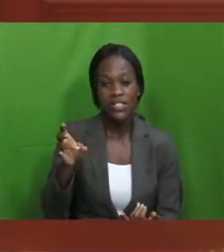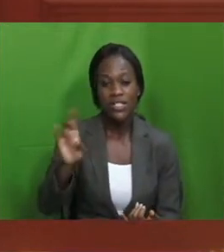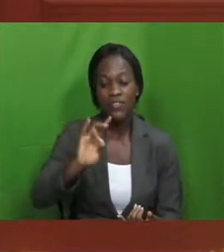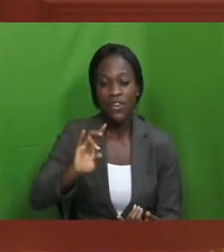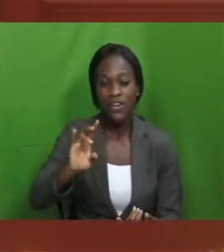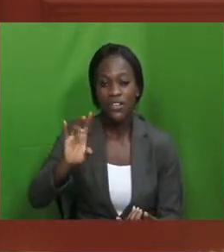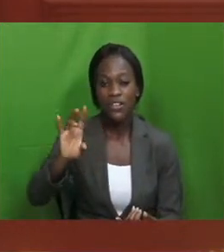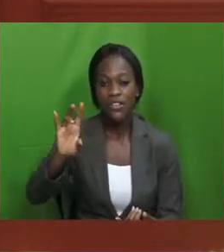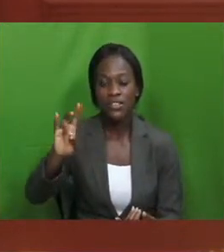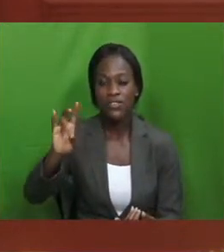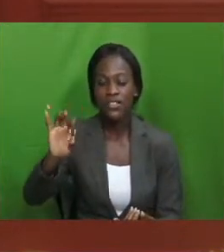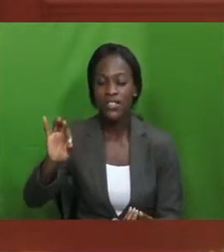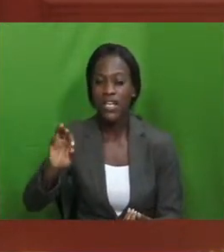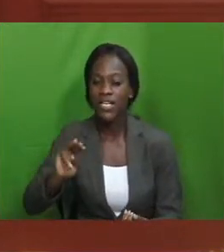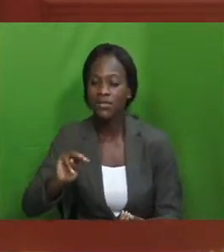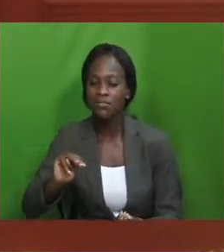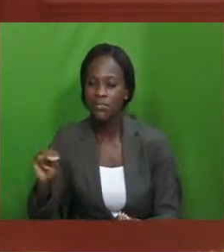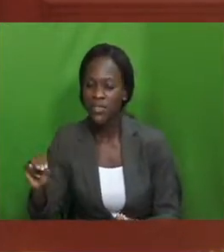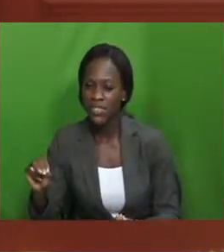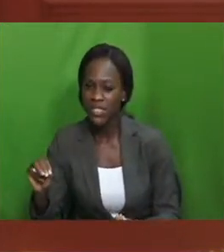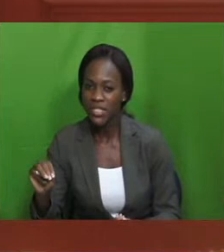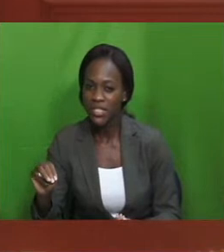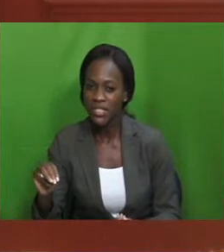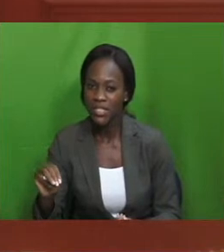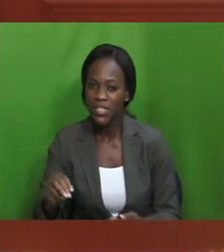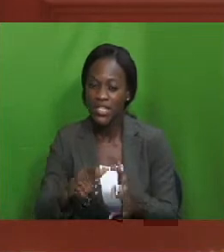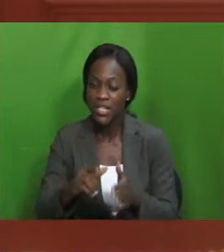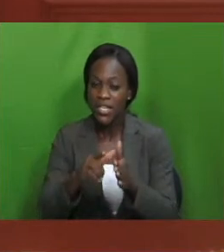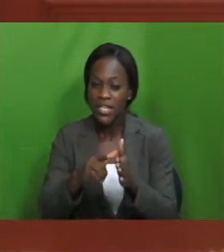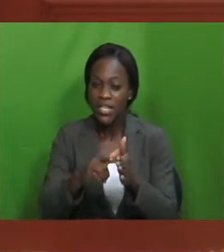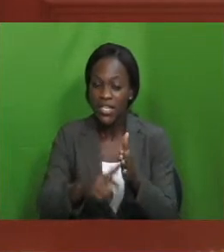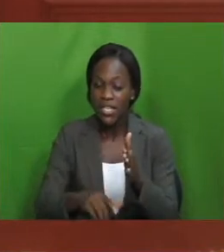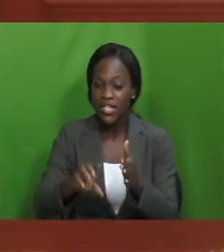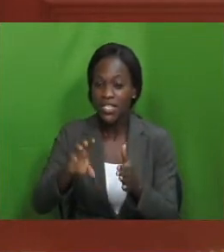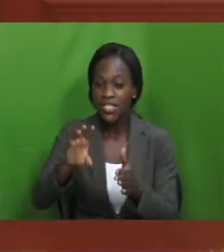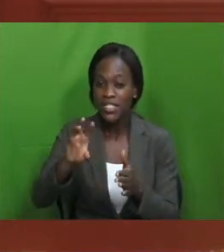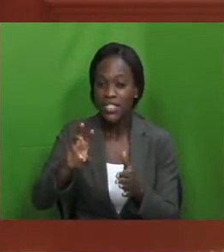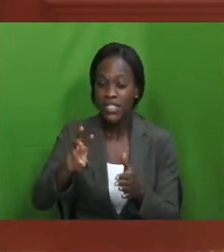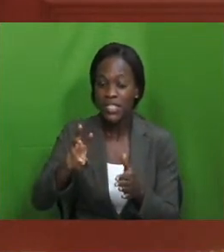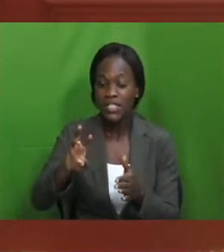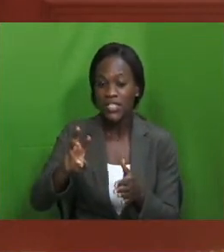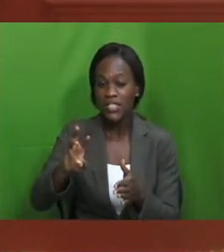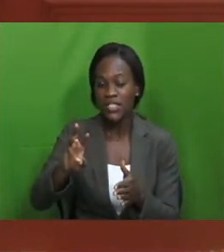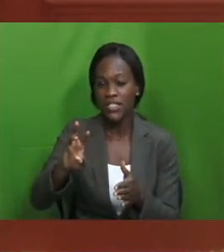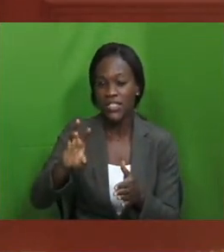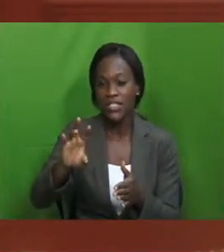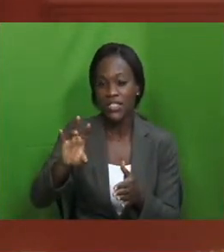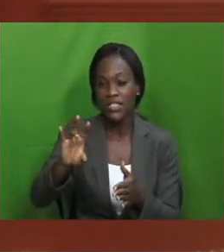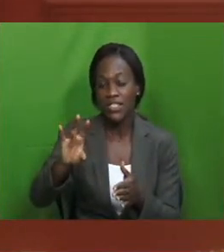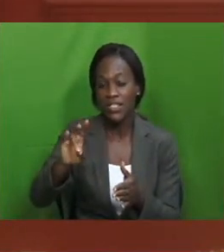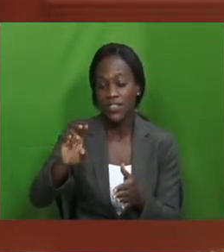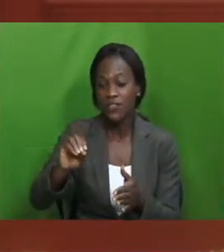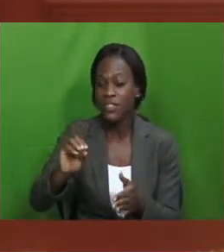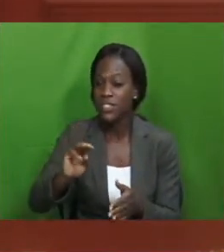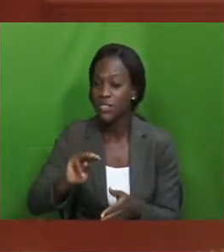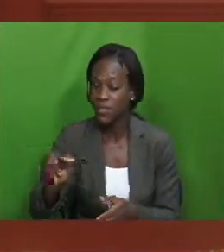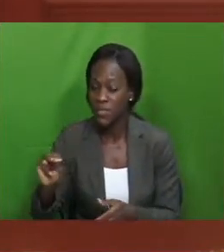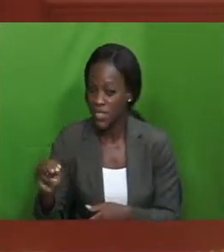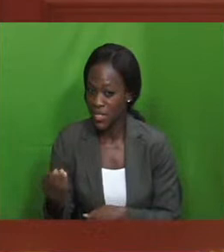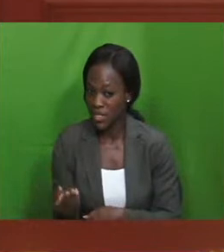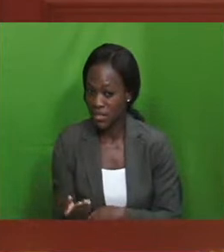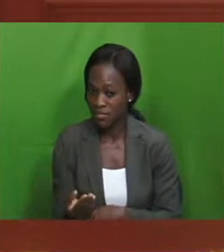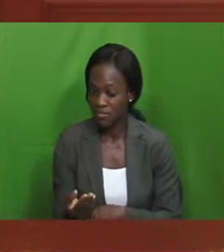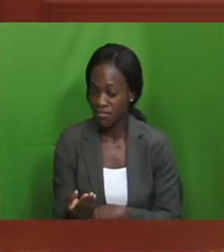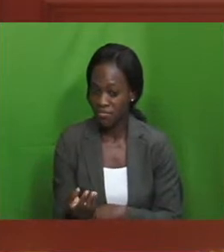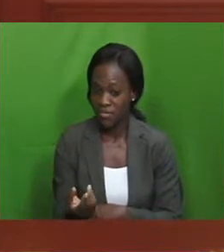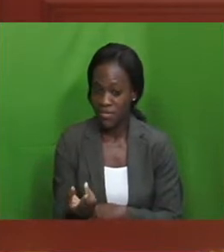779 million, less 697 million. And Mr. Speaker, we are treating